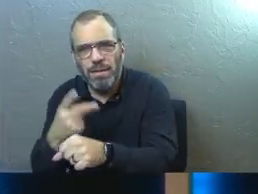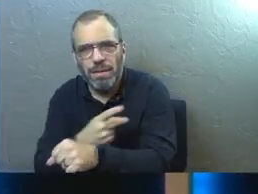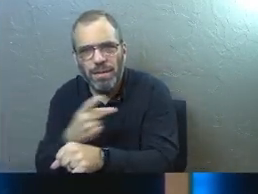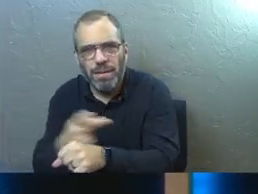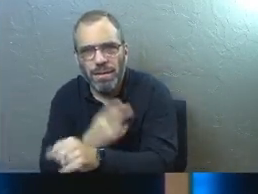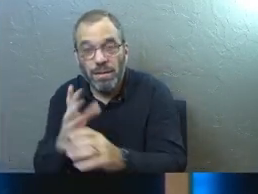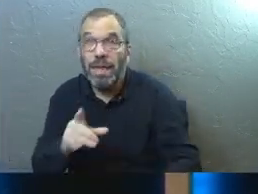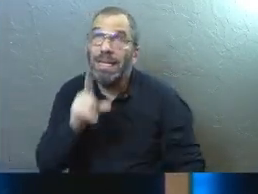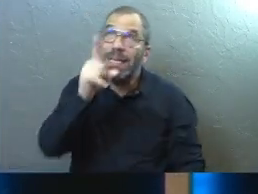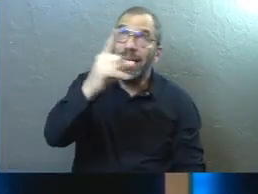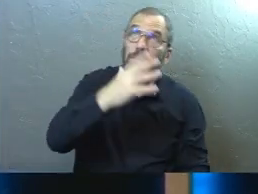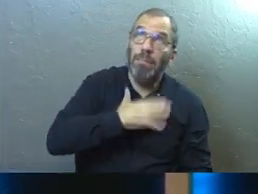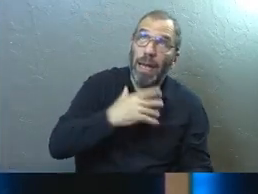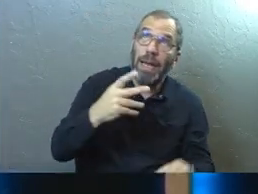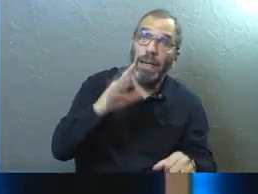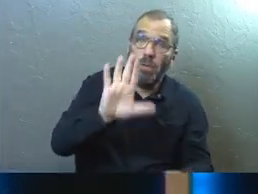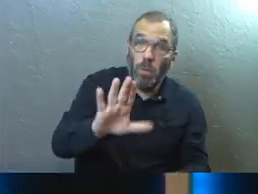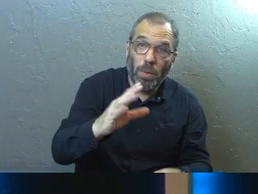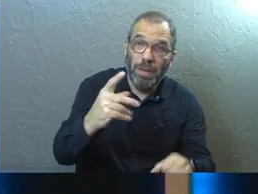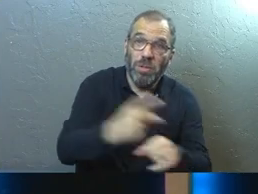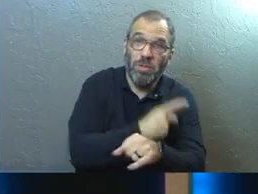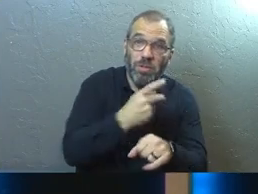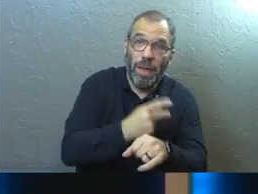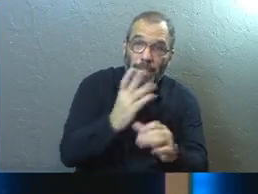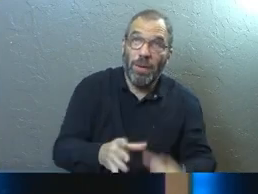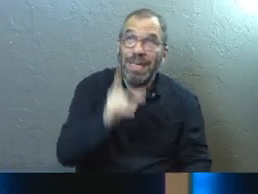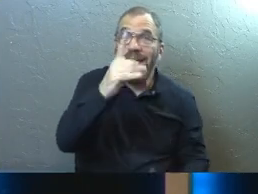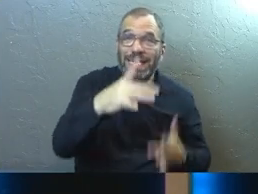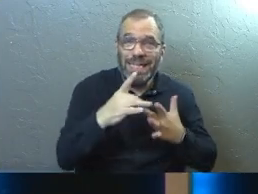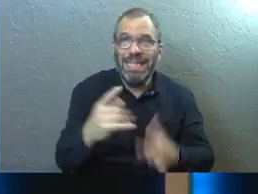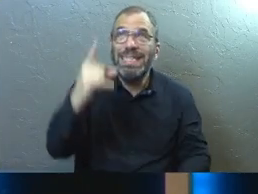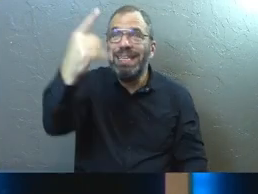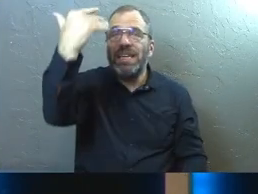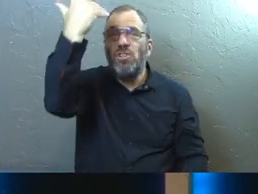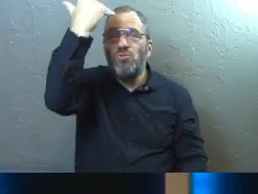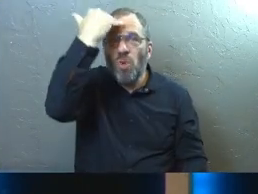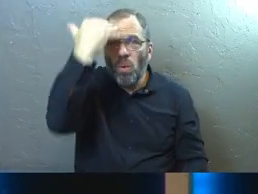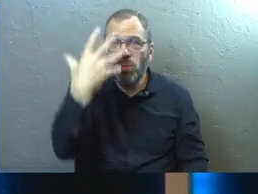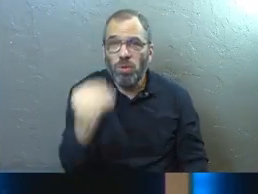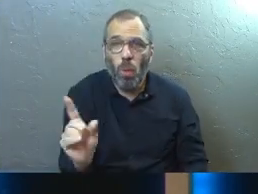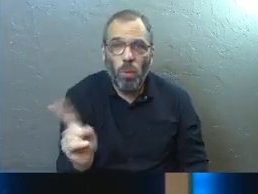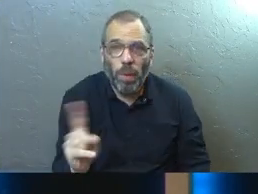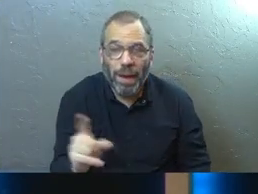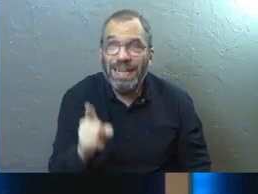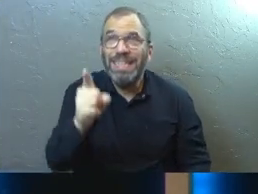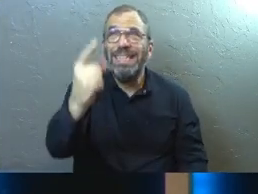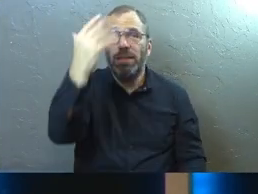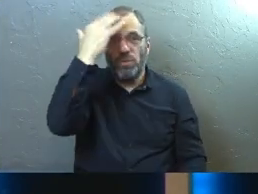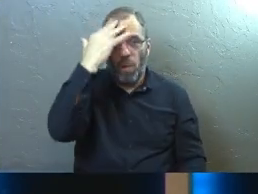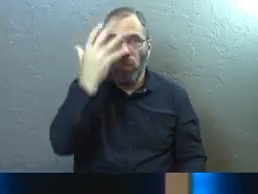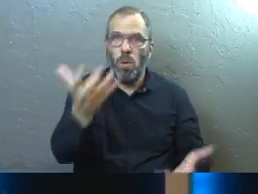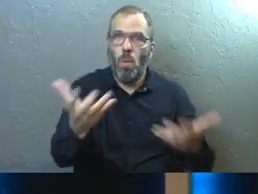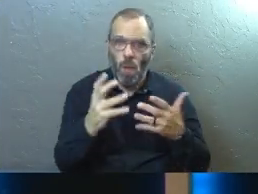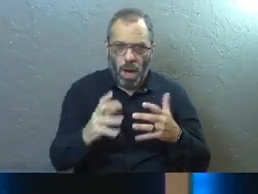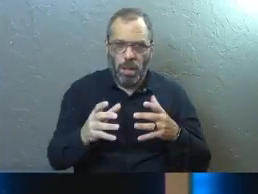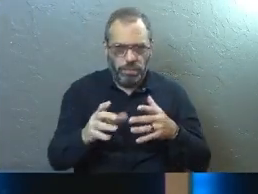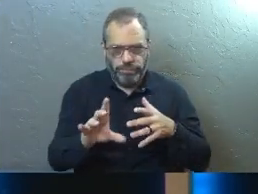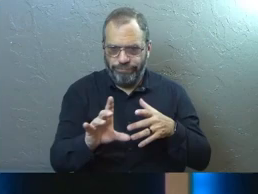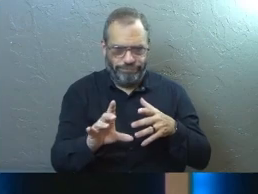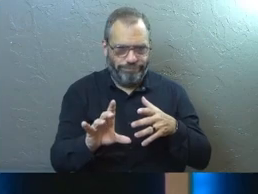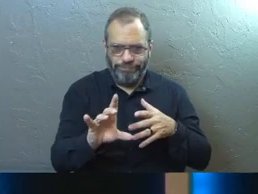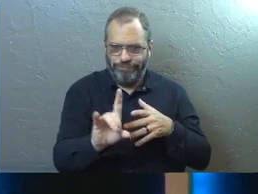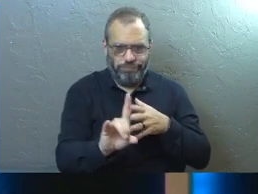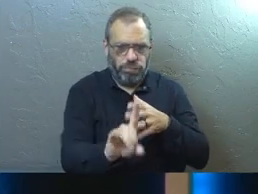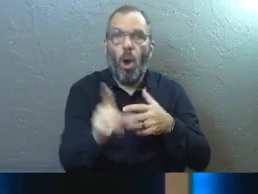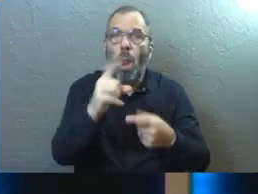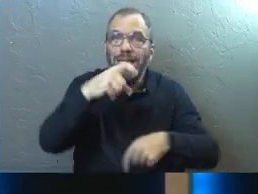And God is our shepherd and he leads us. He knows where we need to be. He knows where he wants us to go. He knows when